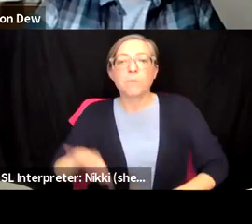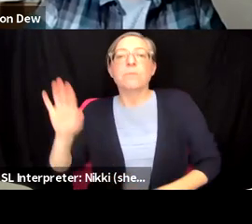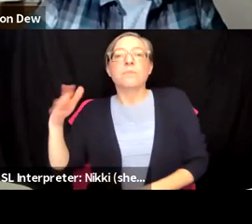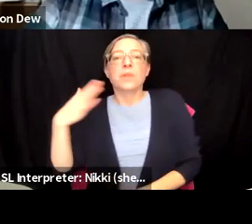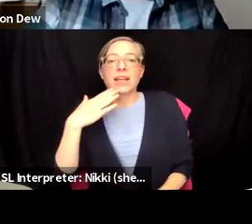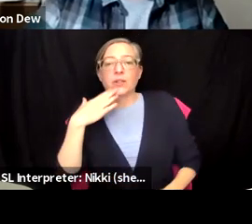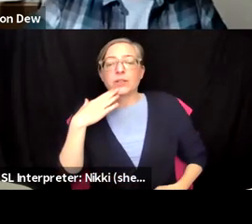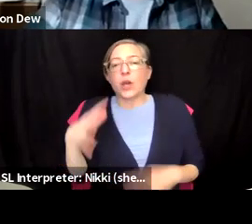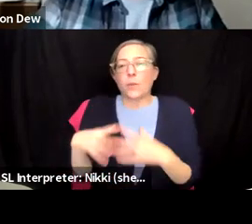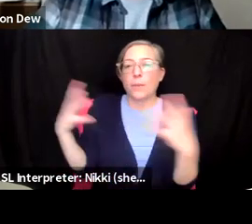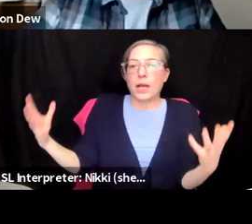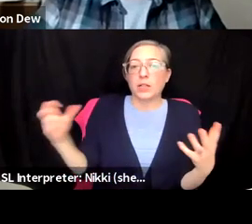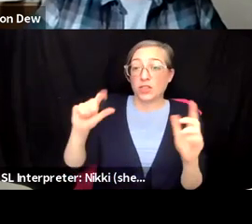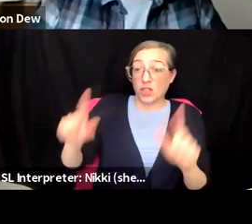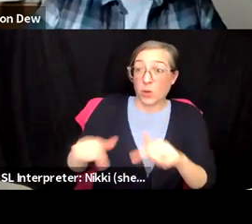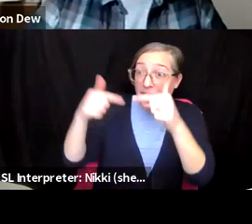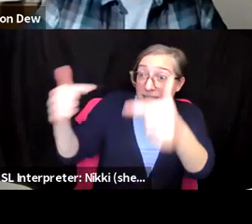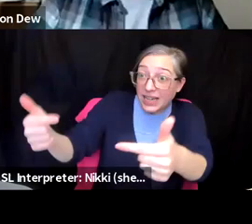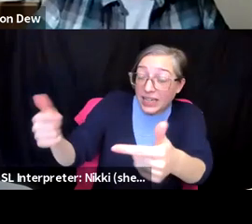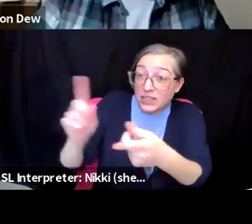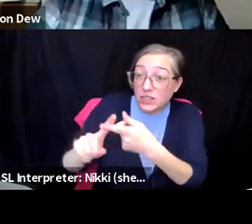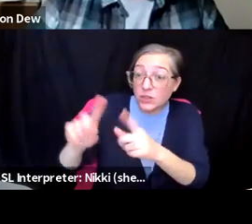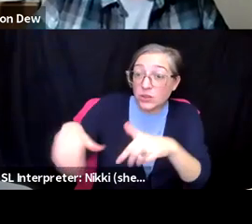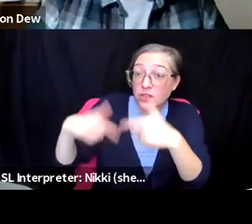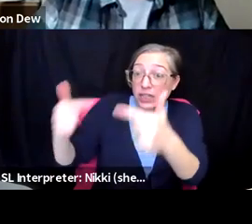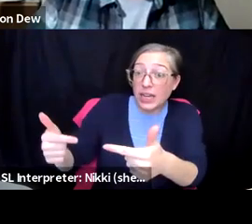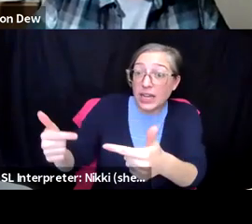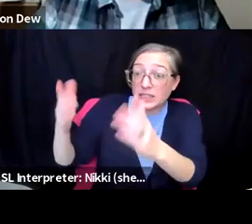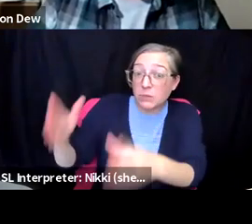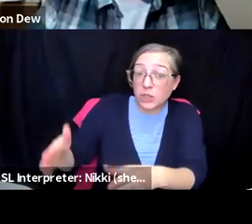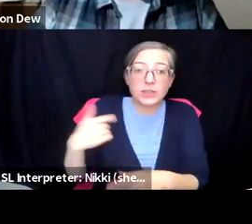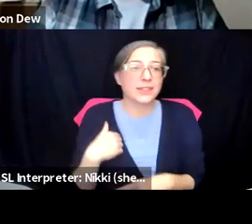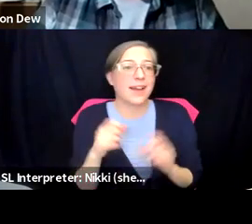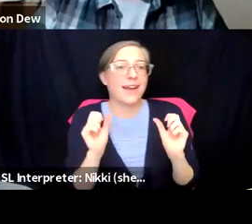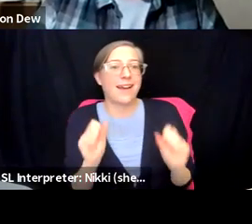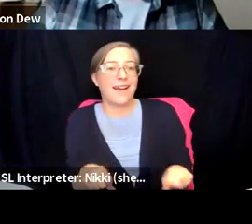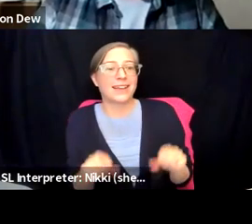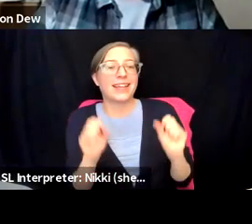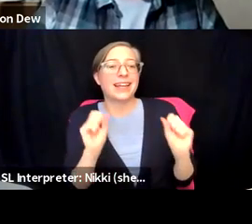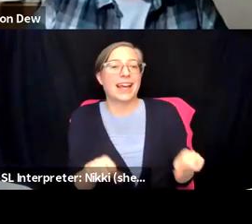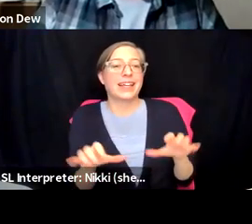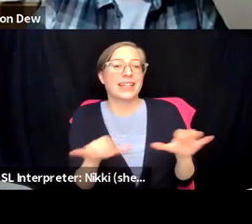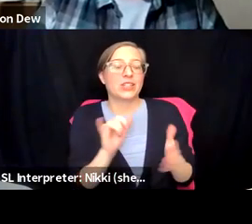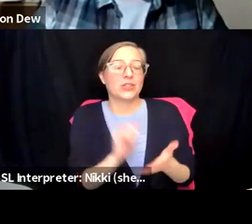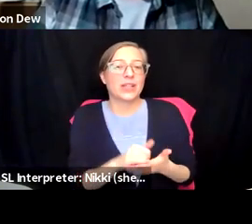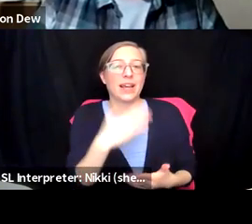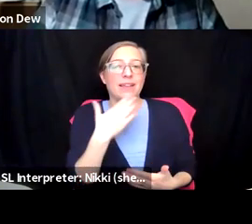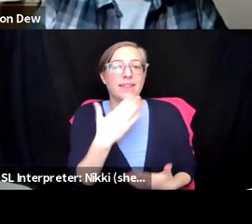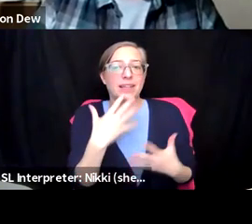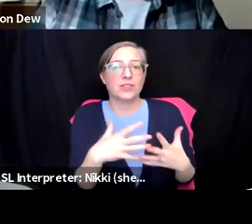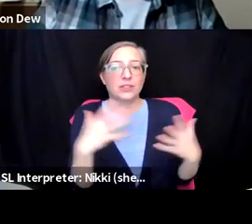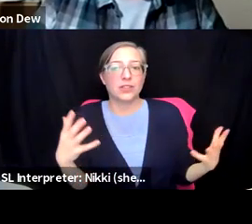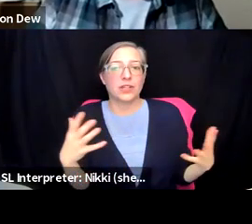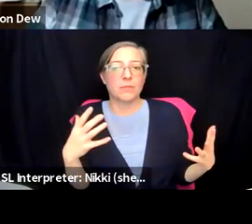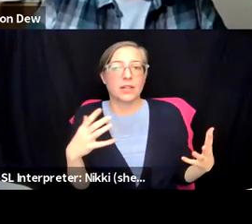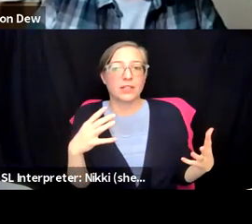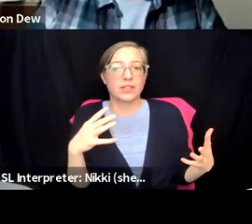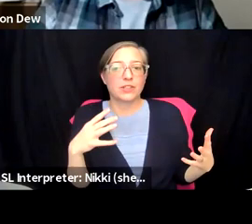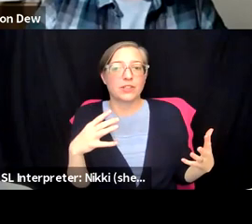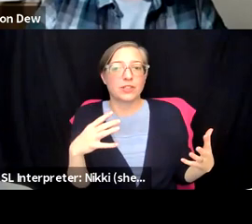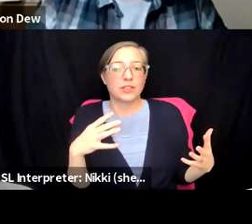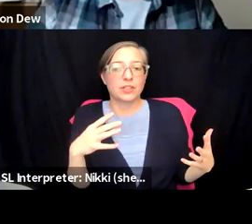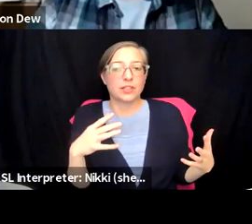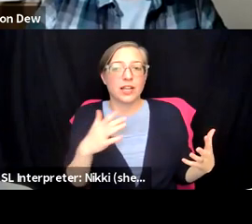So do I send it to the next partner, or what do I do? I can handle that. I thank you very much, Kathy. You And betcha. I have my alphabets back